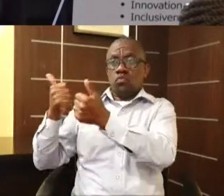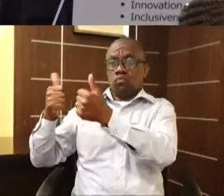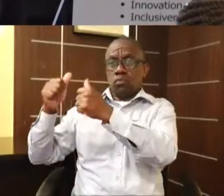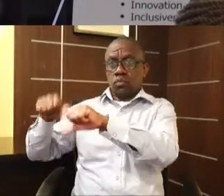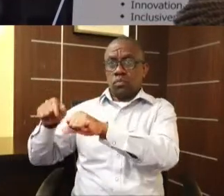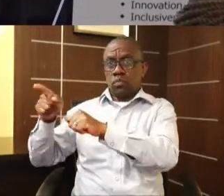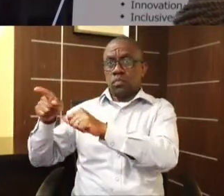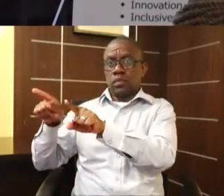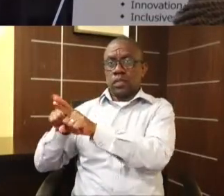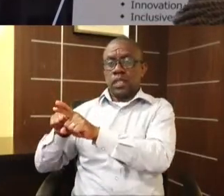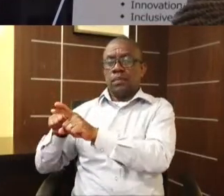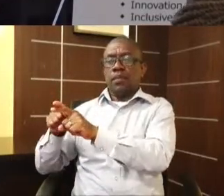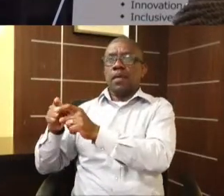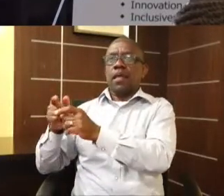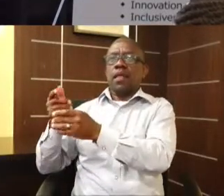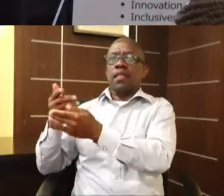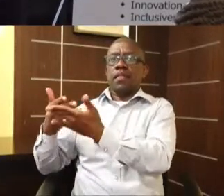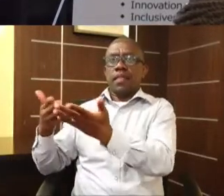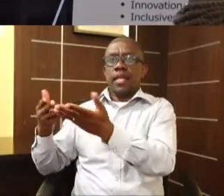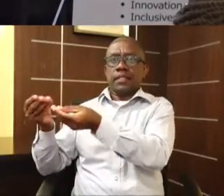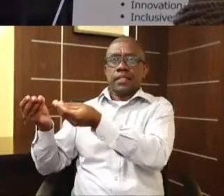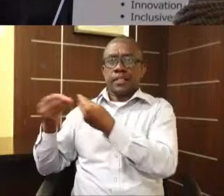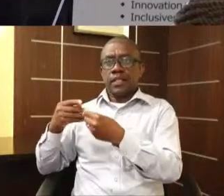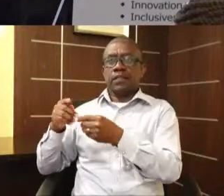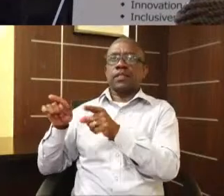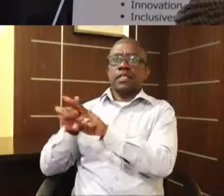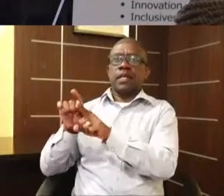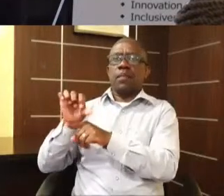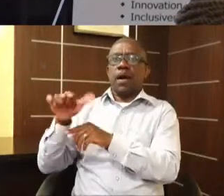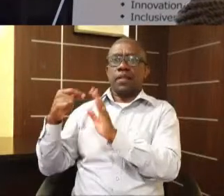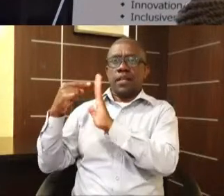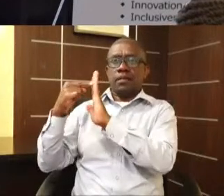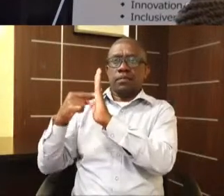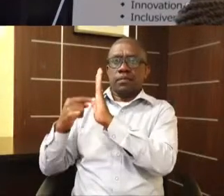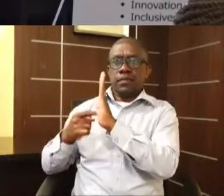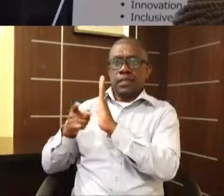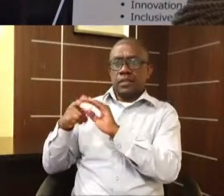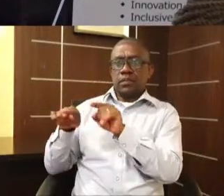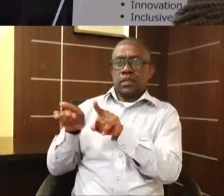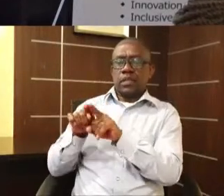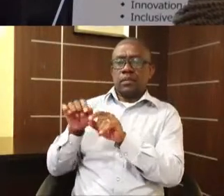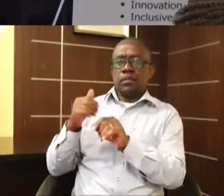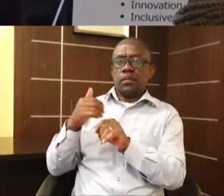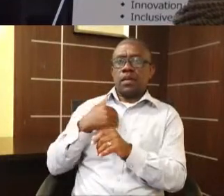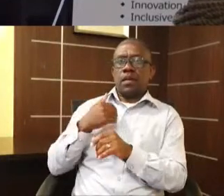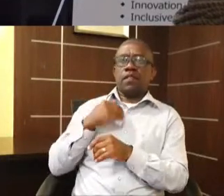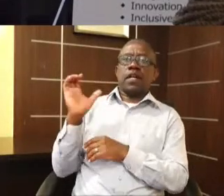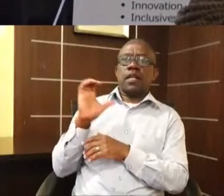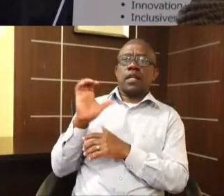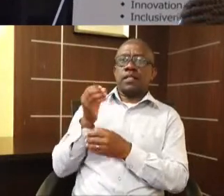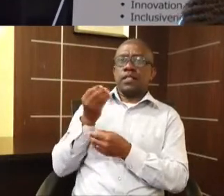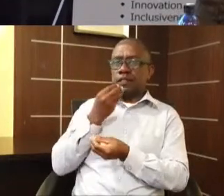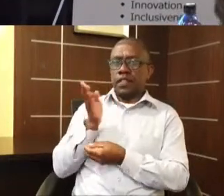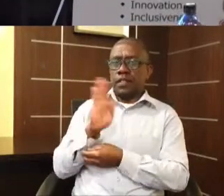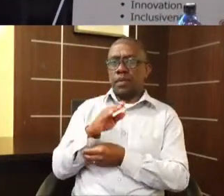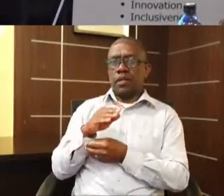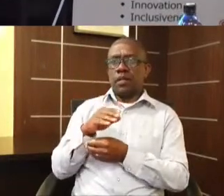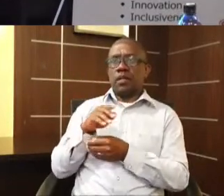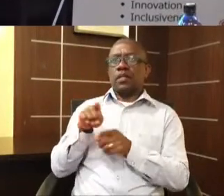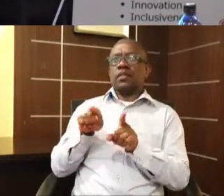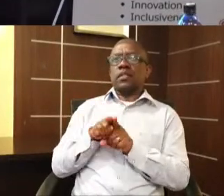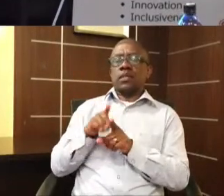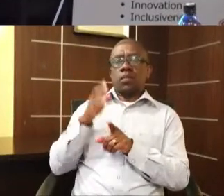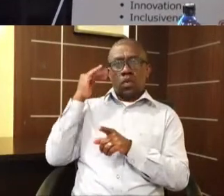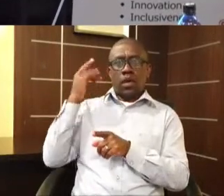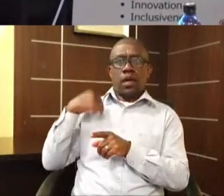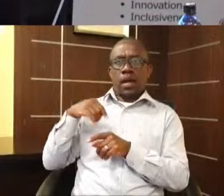commodity? How was the environment? Was it clean? Such kind of things are actually things that clients always give us a bit of feedback on the same, because we also want to